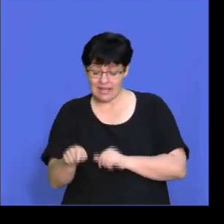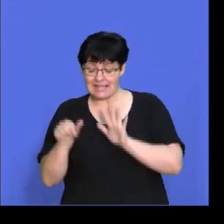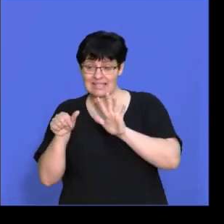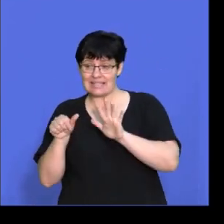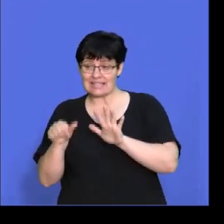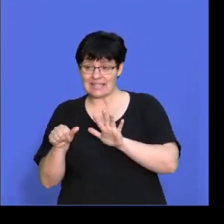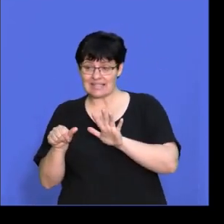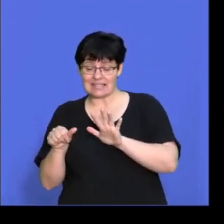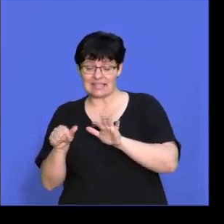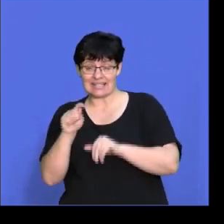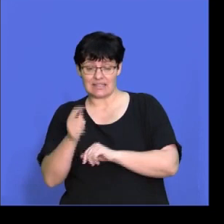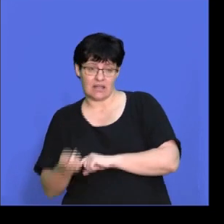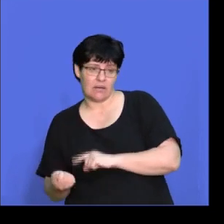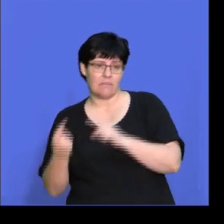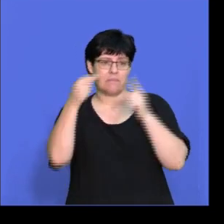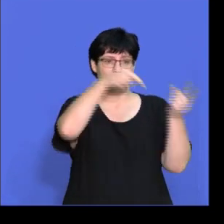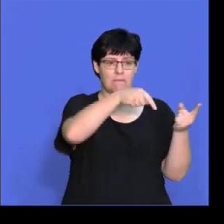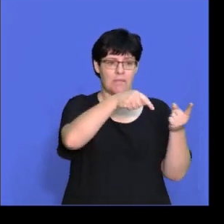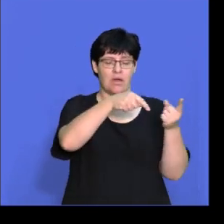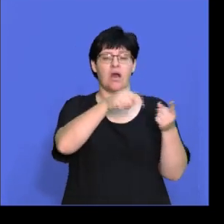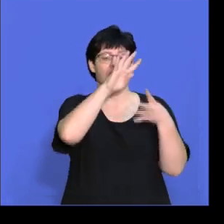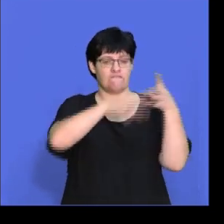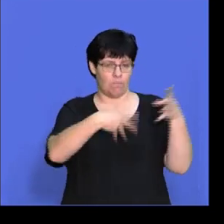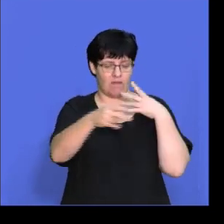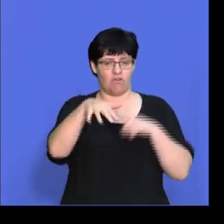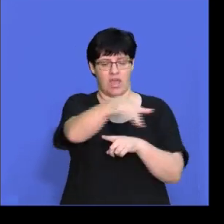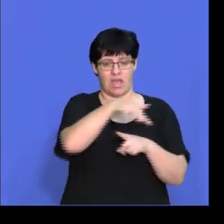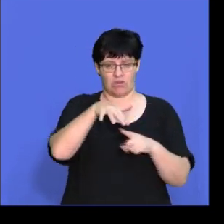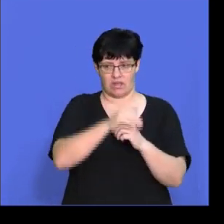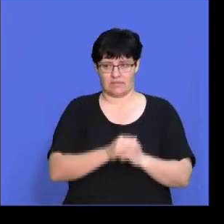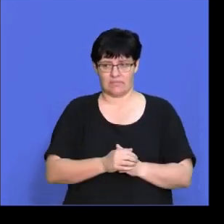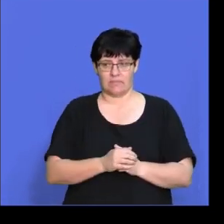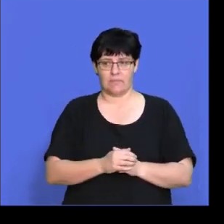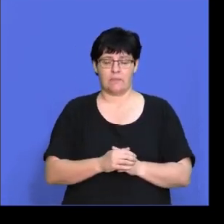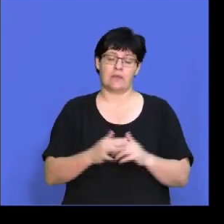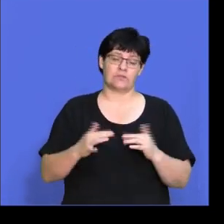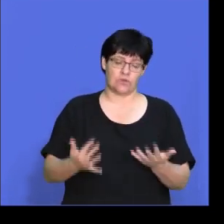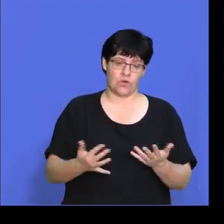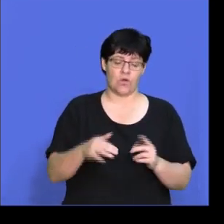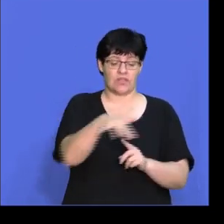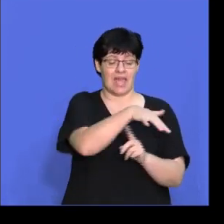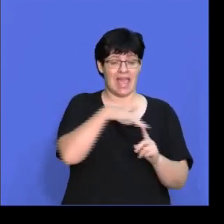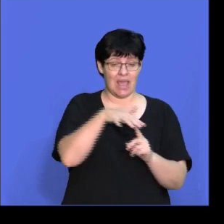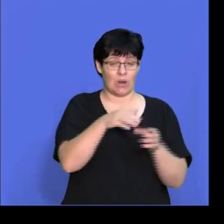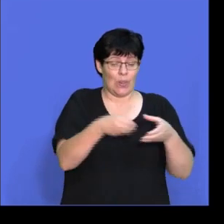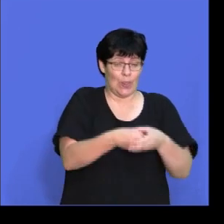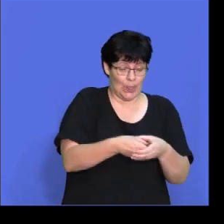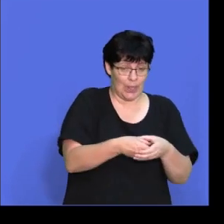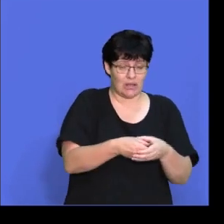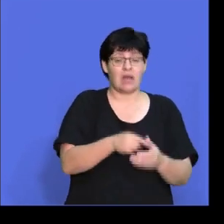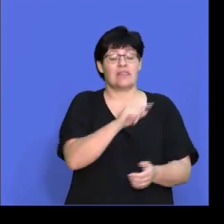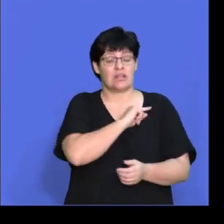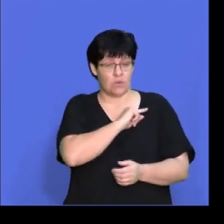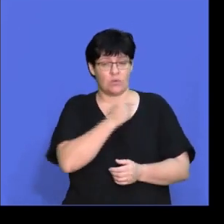involves is substituting that value of t into the formula for my area, which is that. So the area,